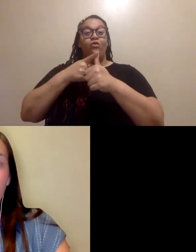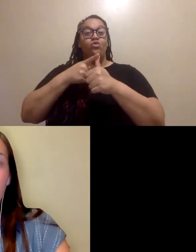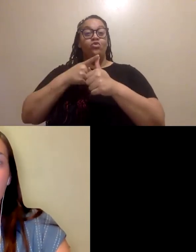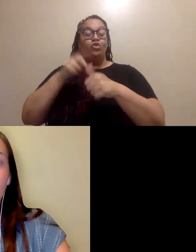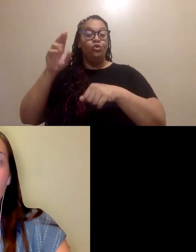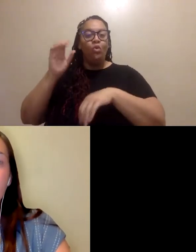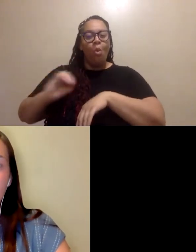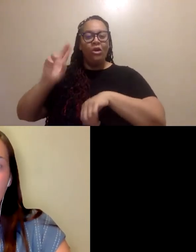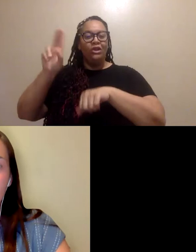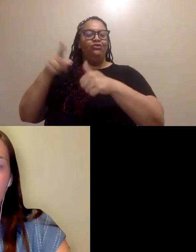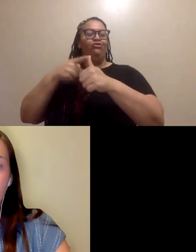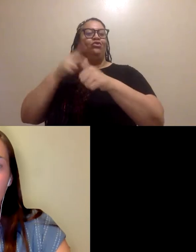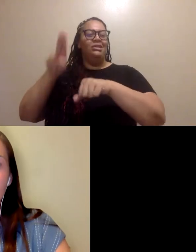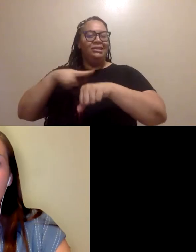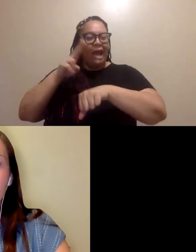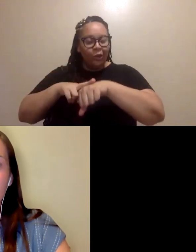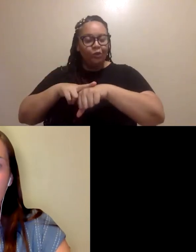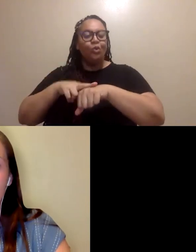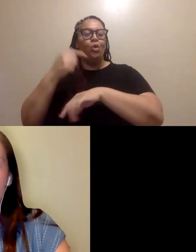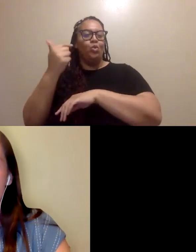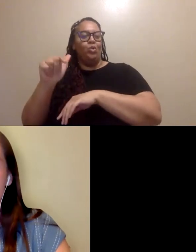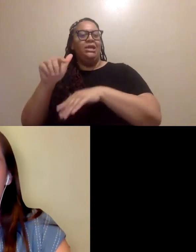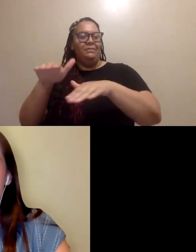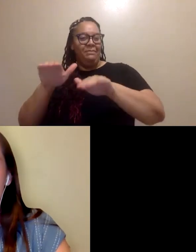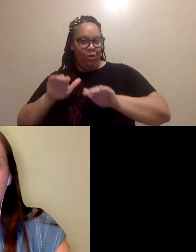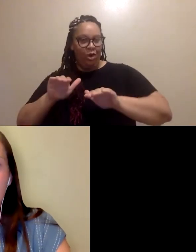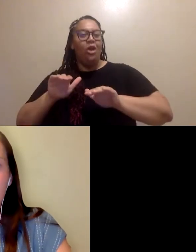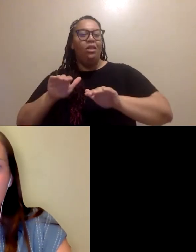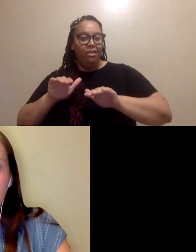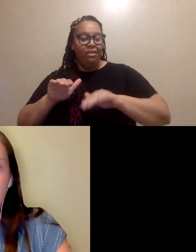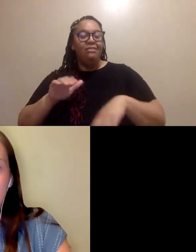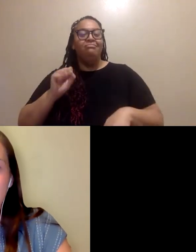tonight's program, Green Burial, The Greenest Way to Go.